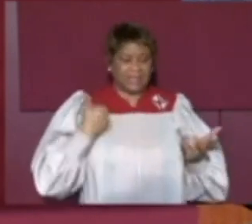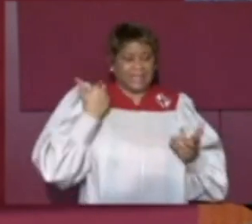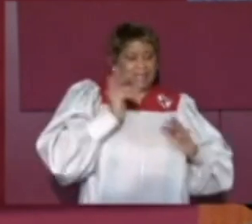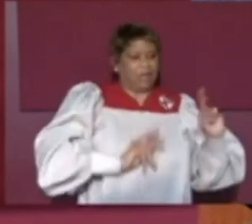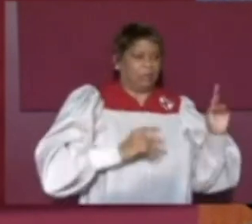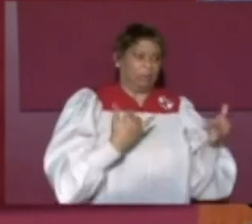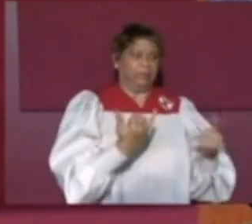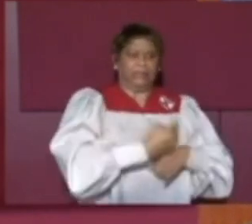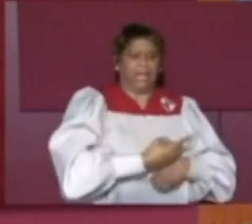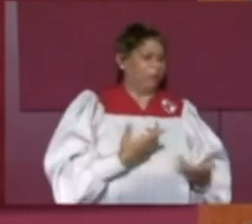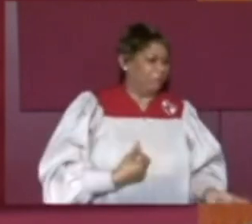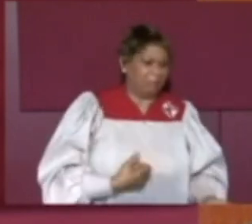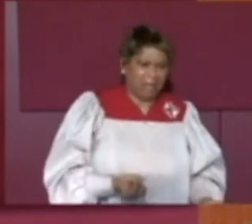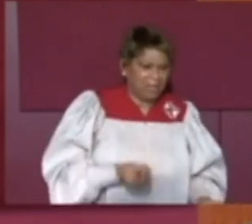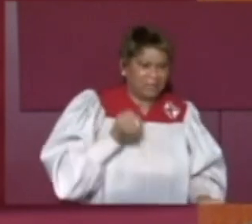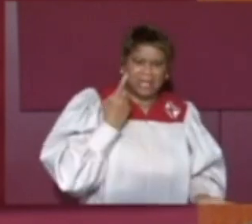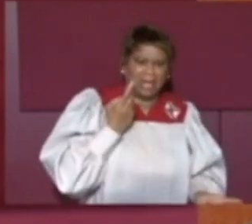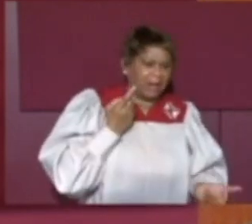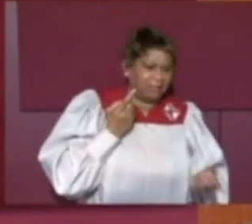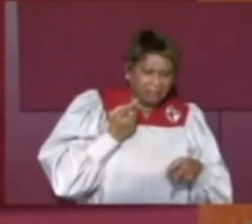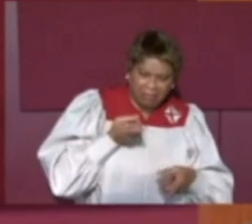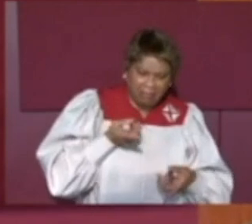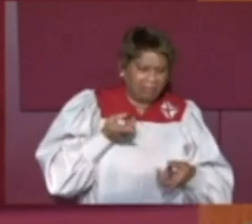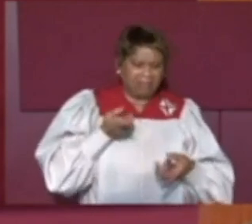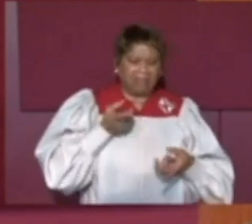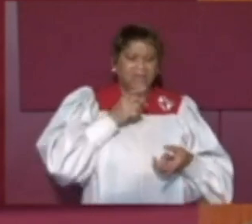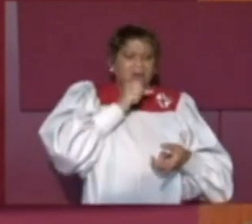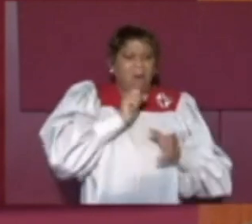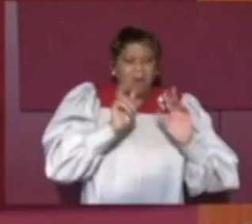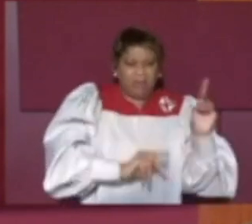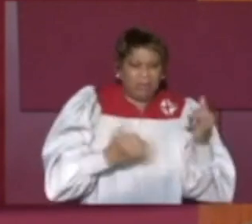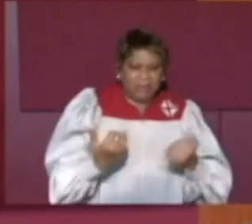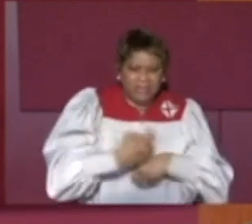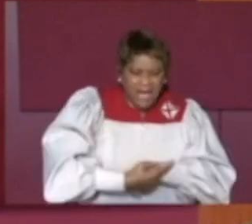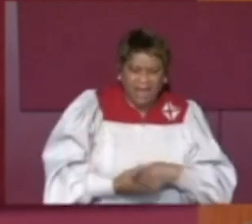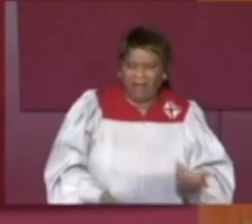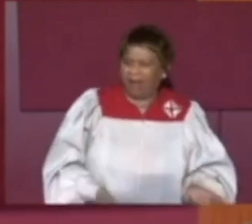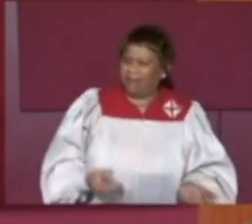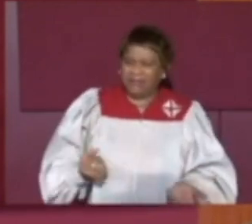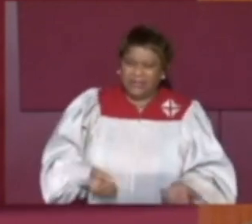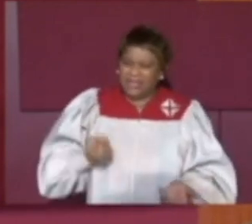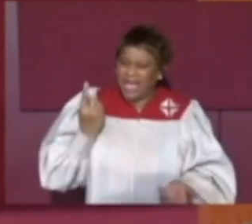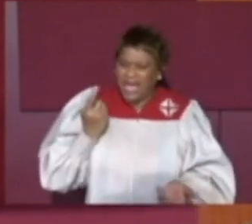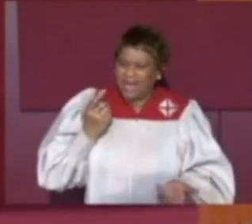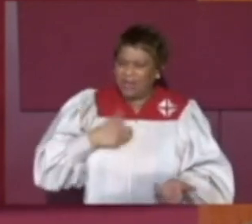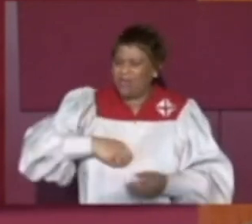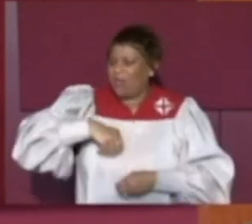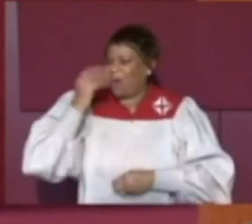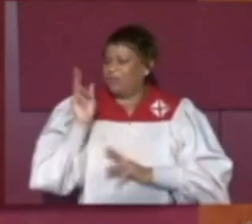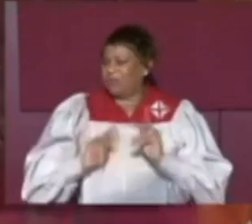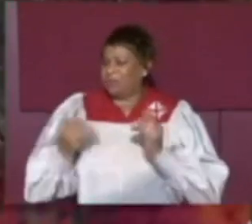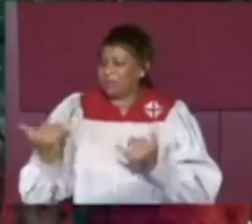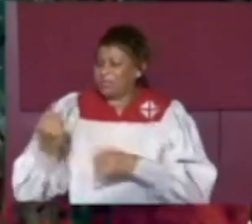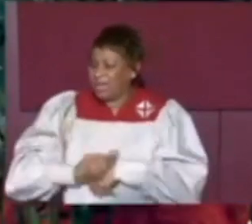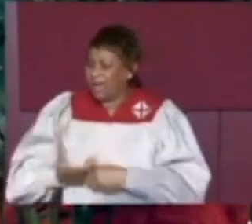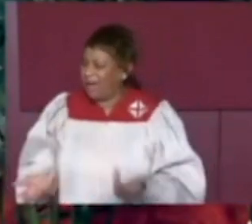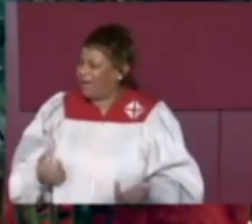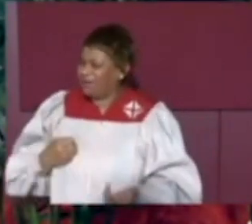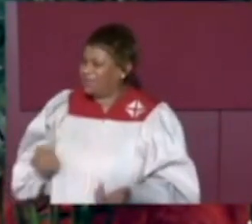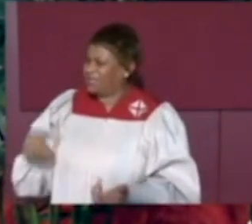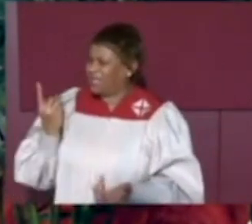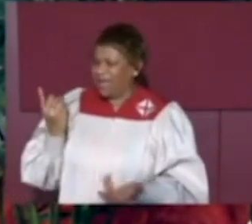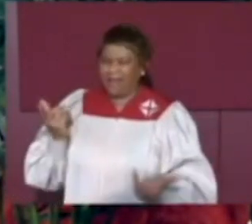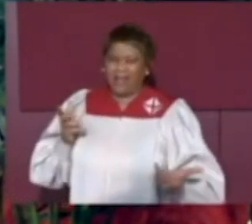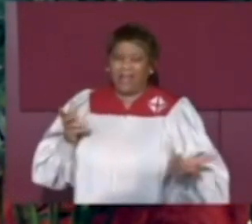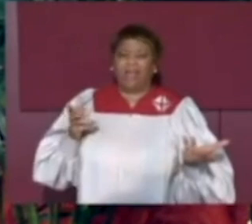people today, I don't understand how old folk today, I don't understand how white folk today, I don't understand how.